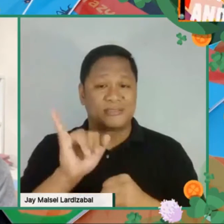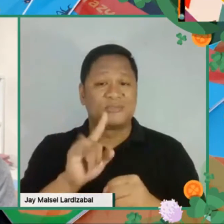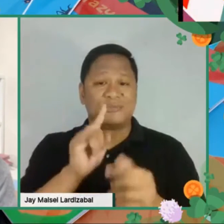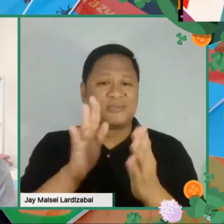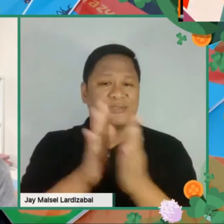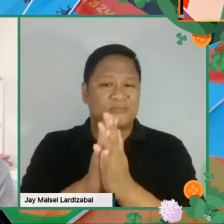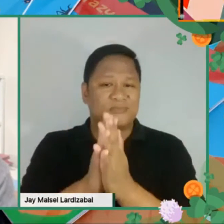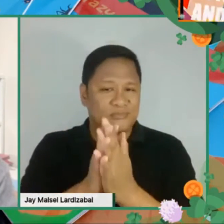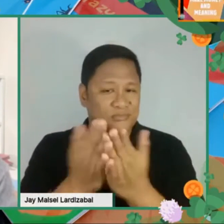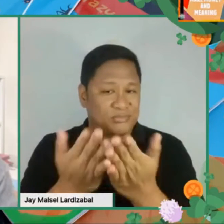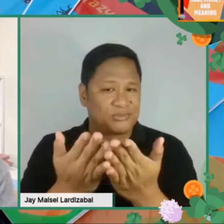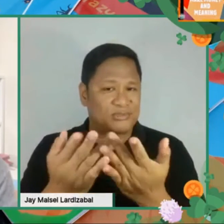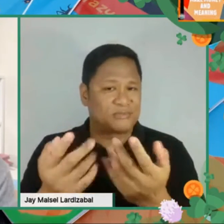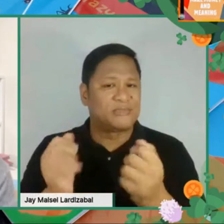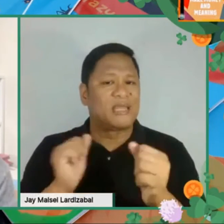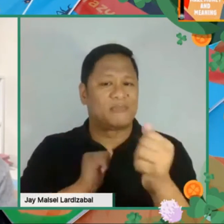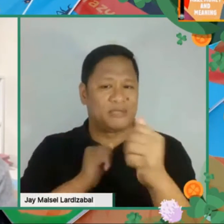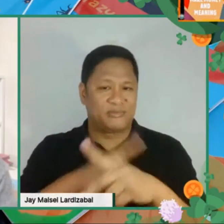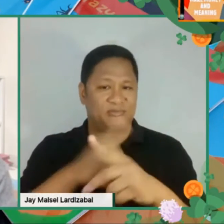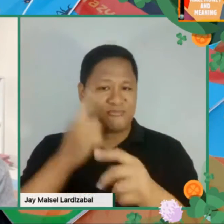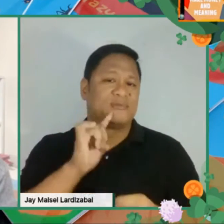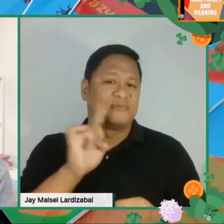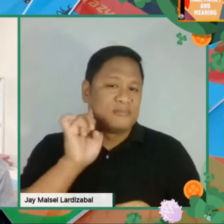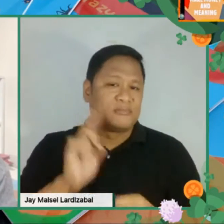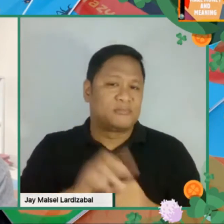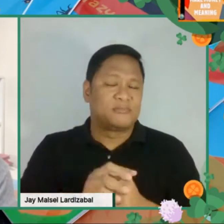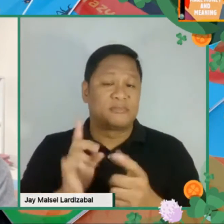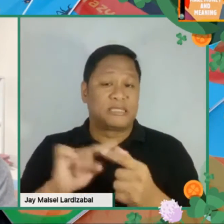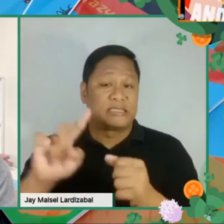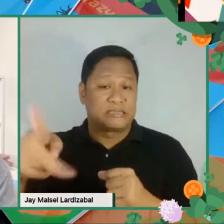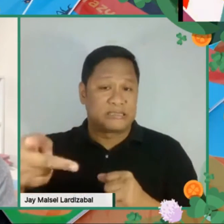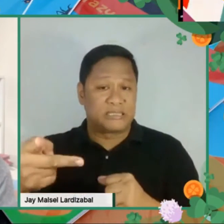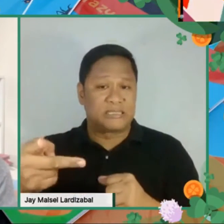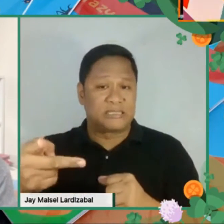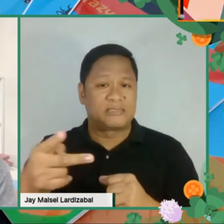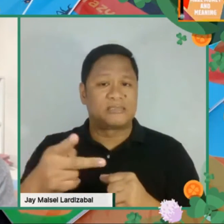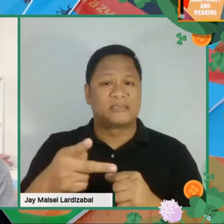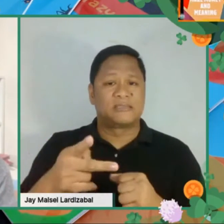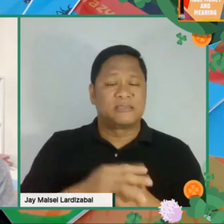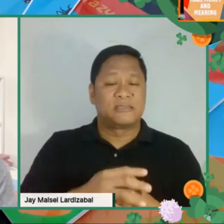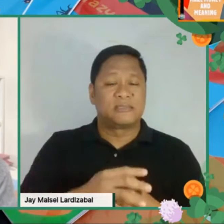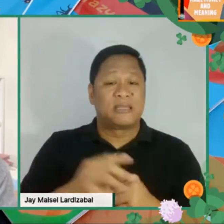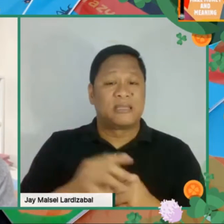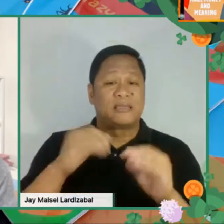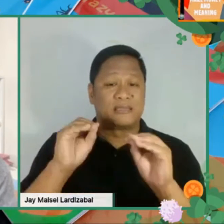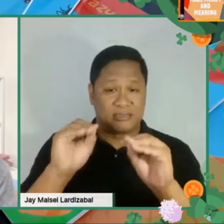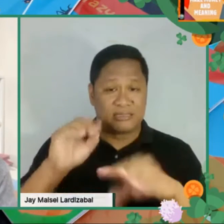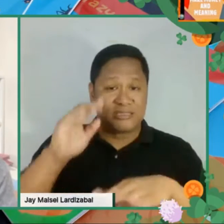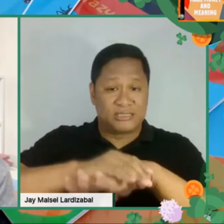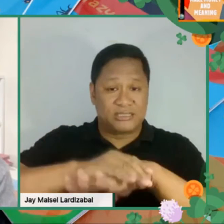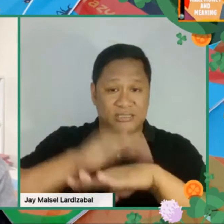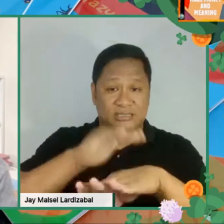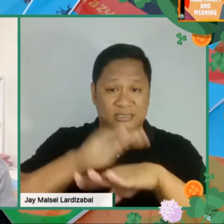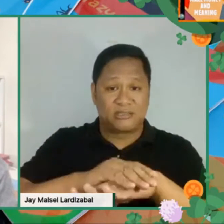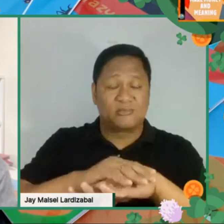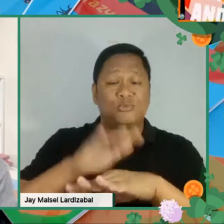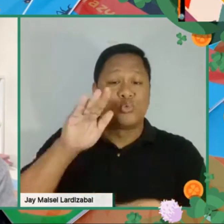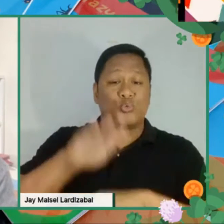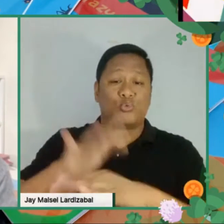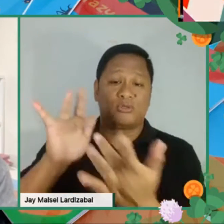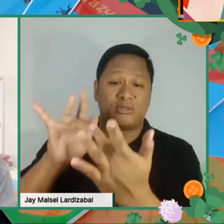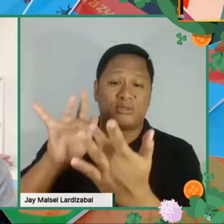appropriate mhm, for them. mhm, And then mhm, secondly, ako naman I teach English online to mhm. Chinese